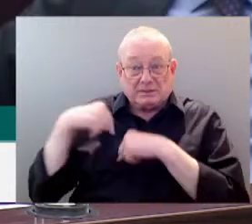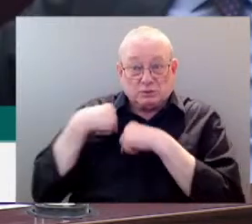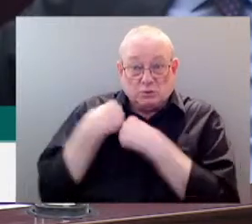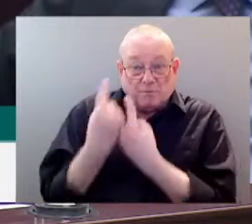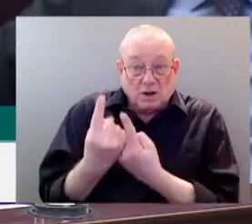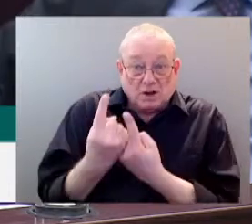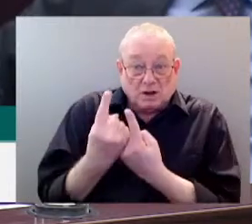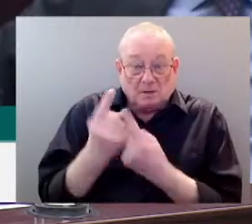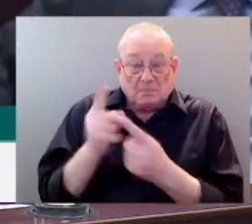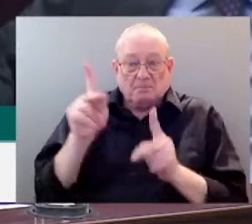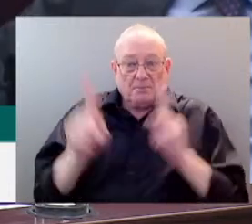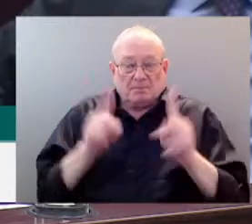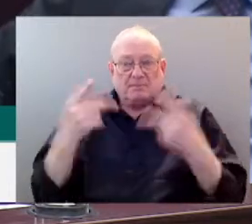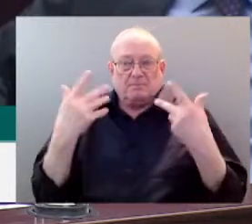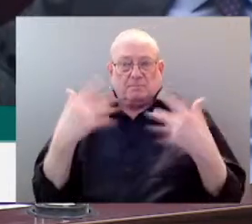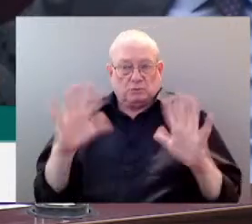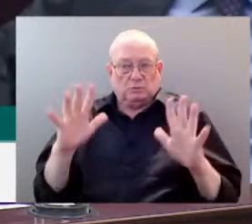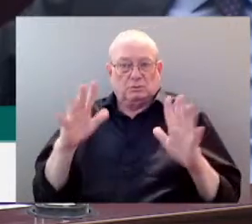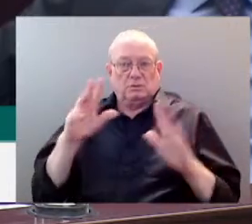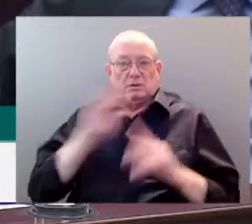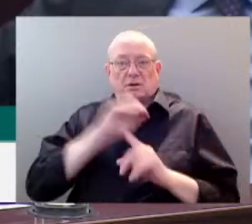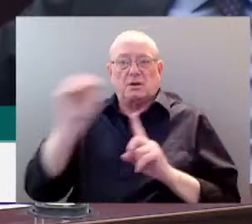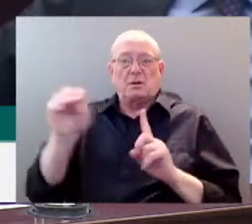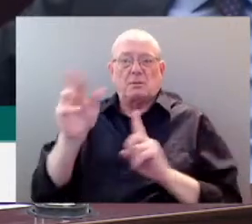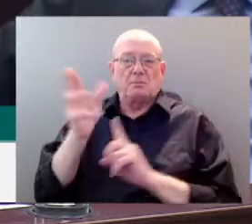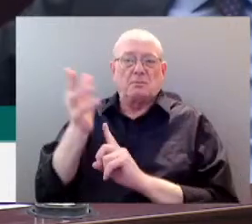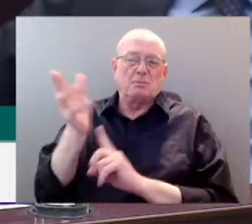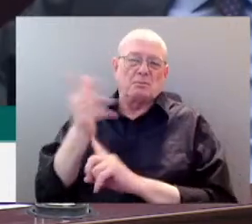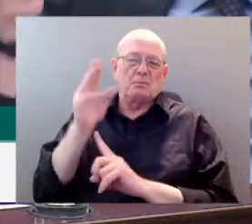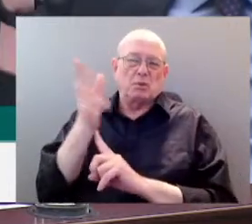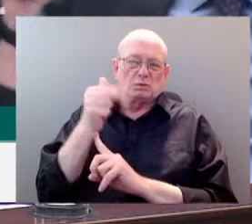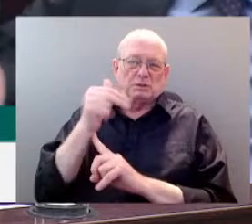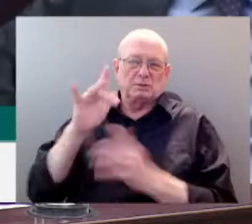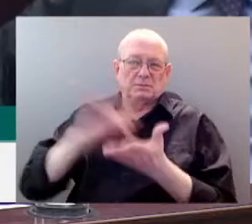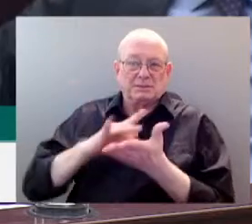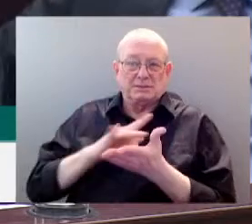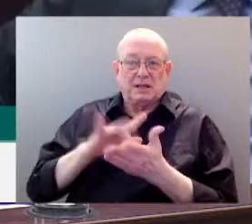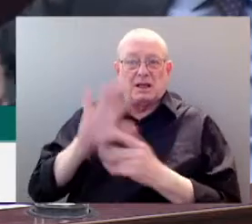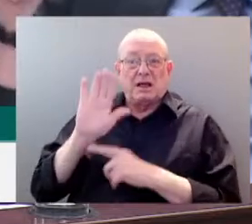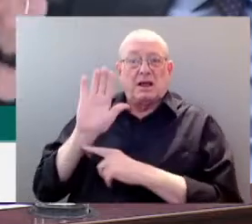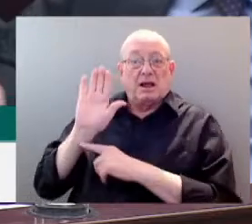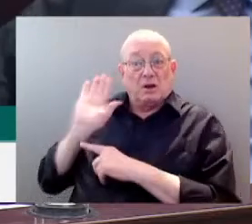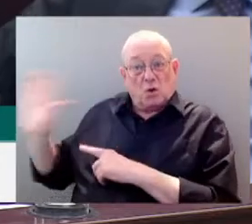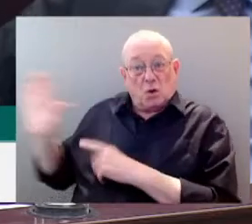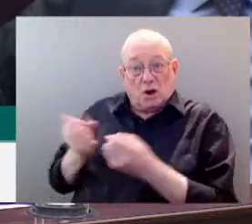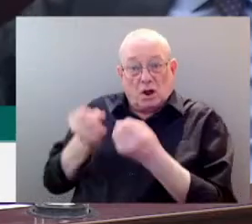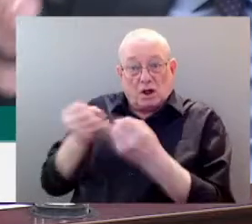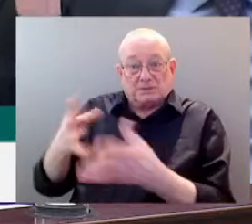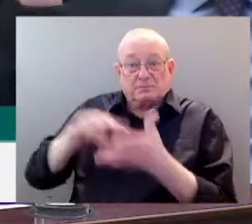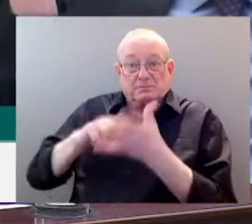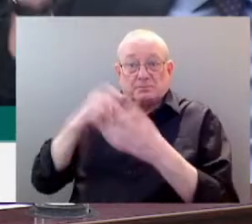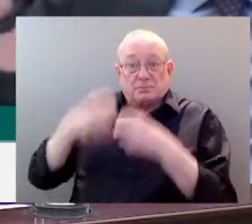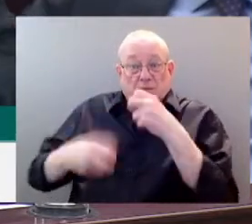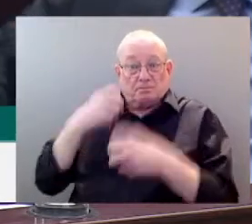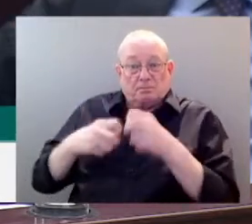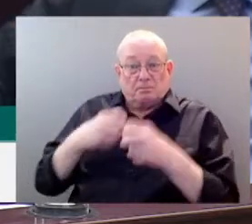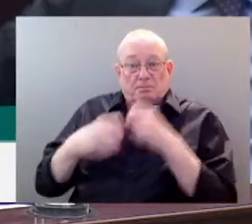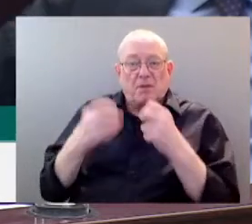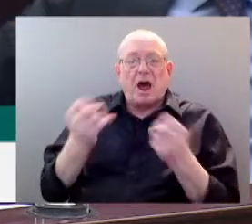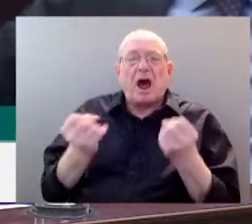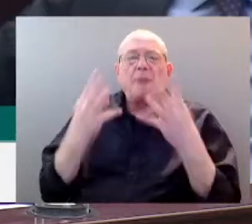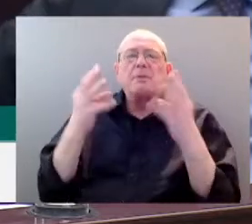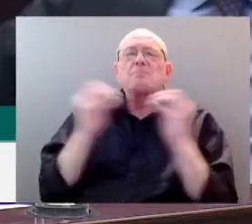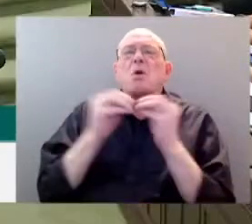crisis how many more victims are there out there of the ucp's motel medicine with other